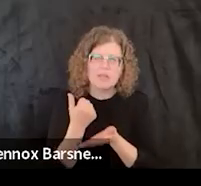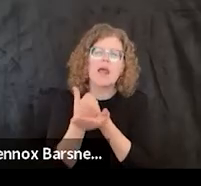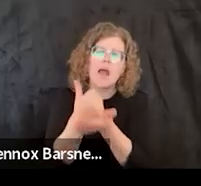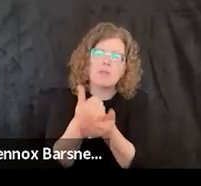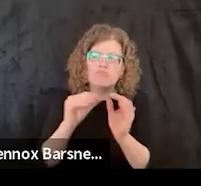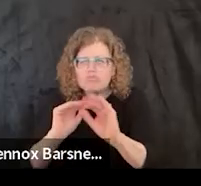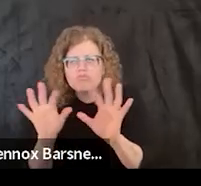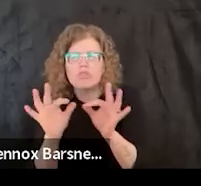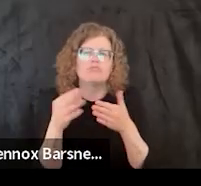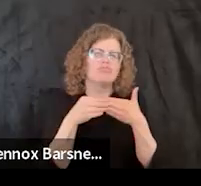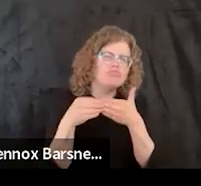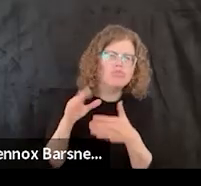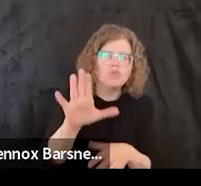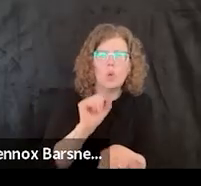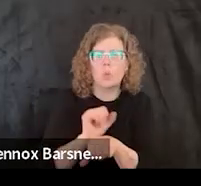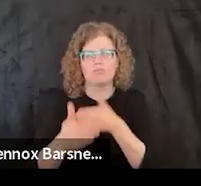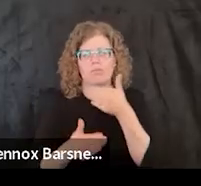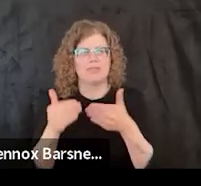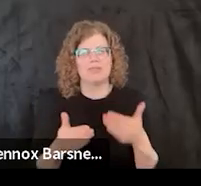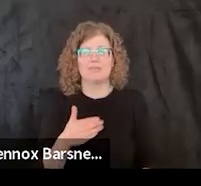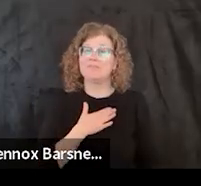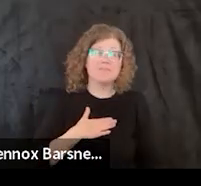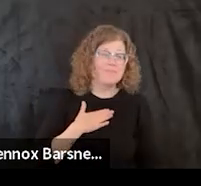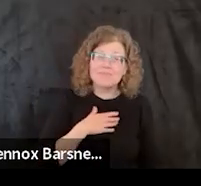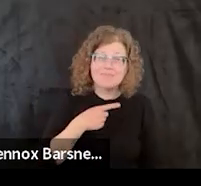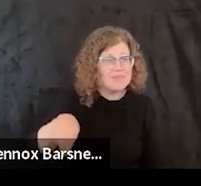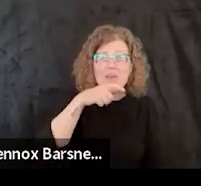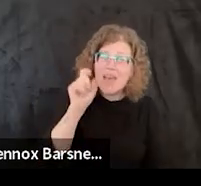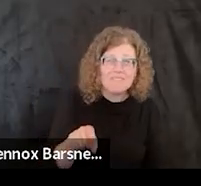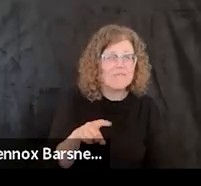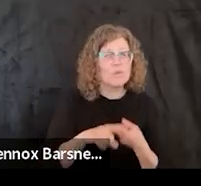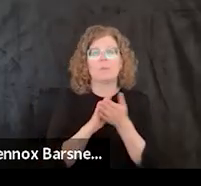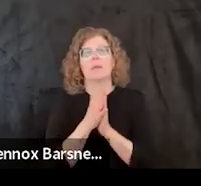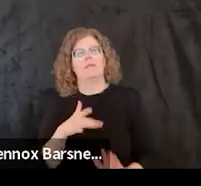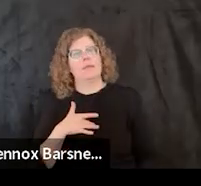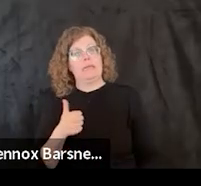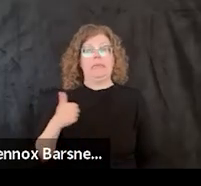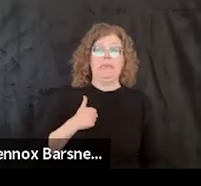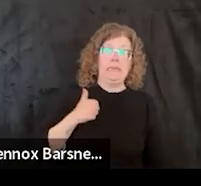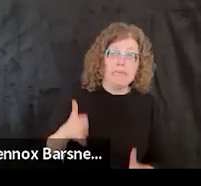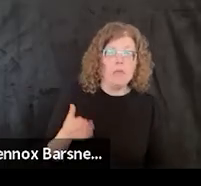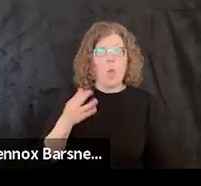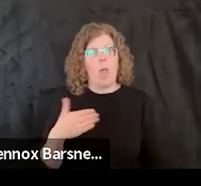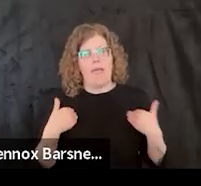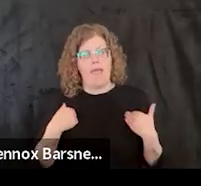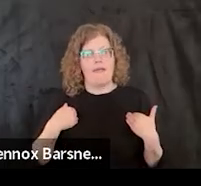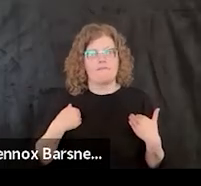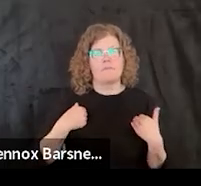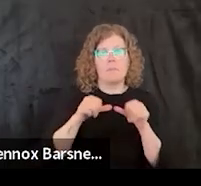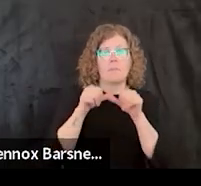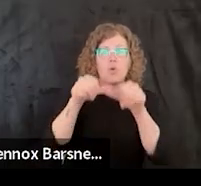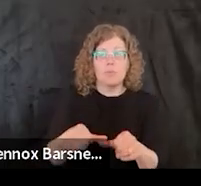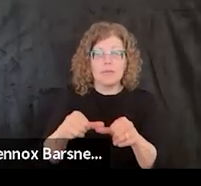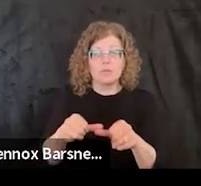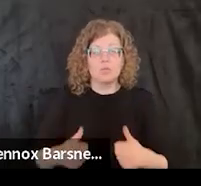It's also important to note that you do not need to be a Canadian citizen or permanent resident to receive a CADA grant, but you do